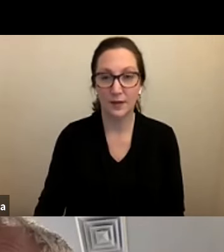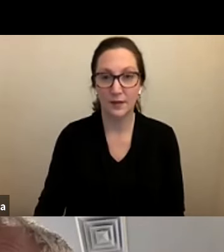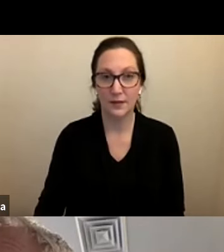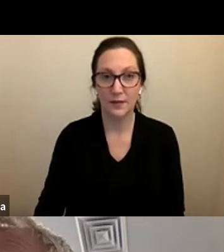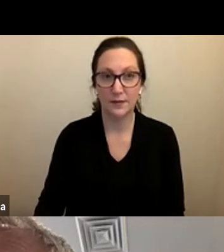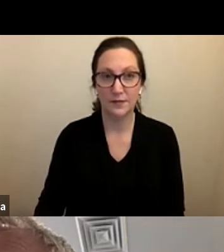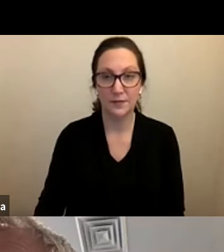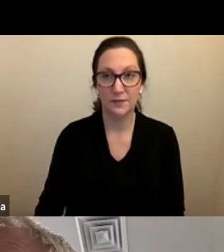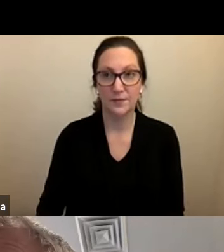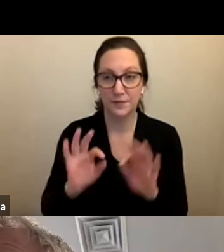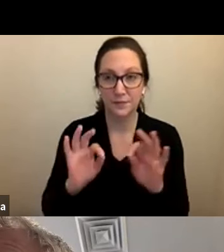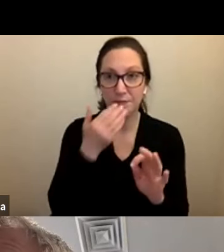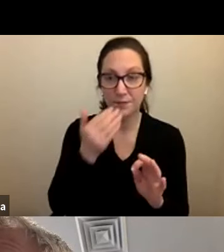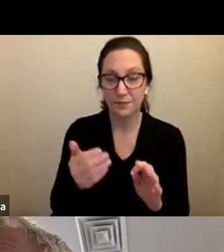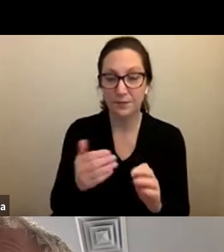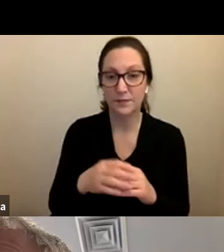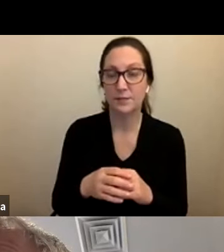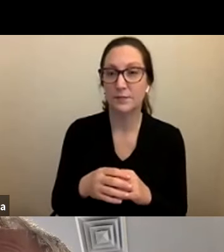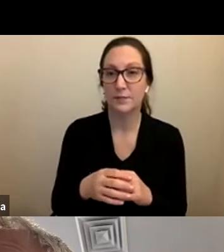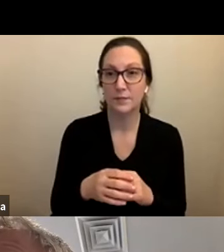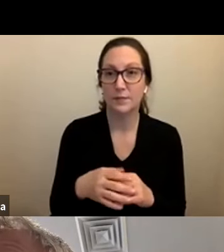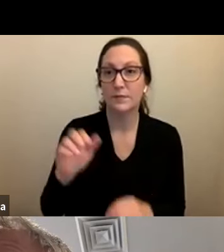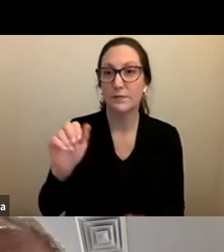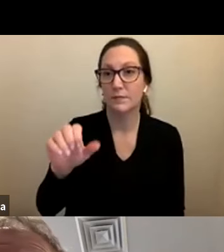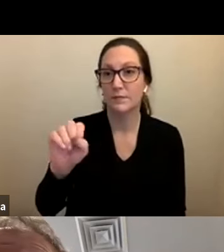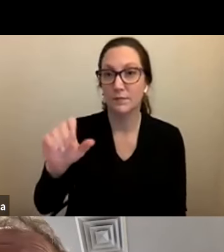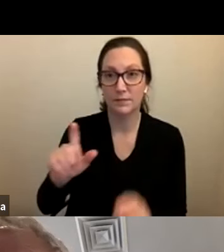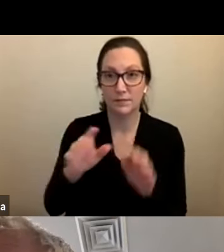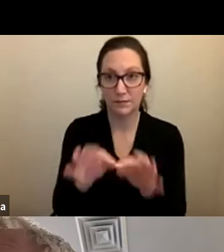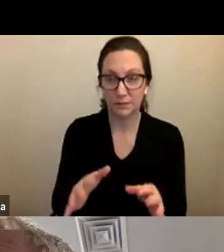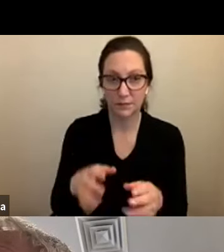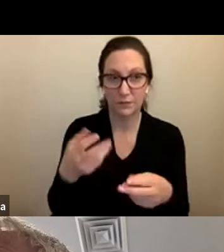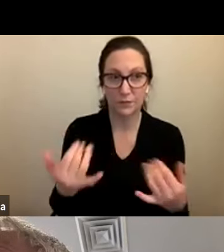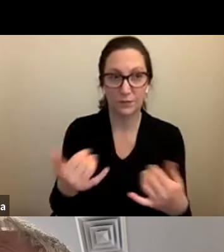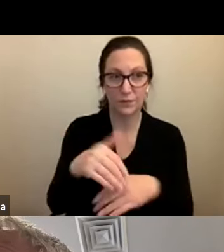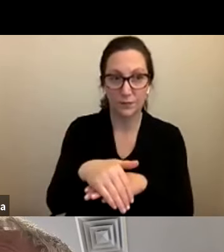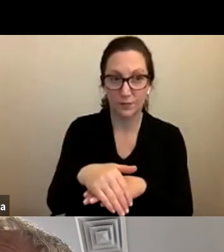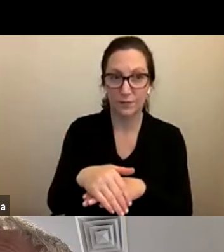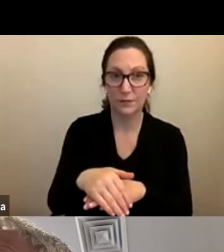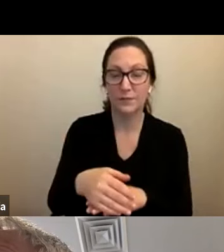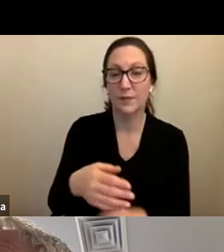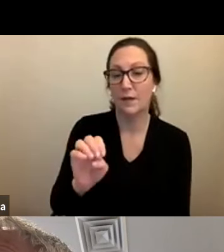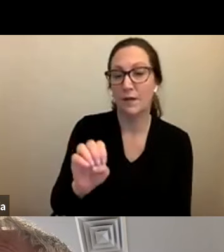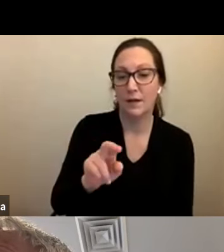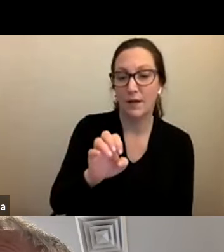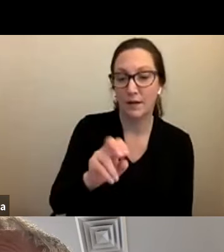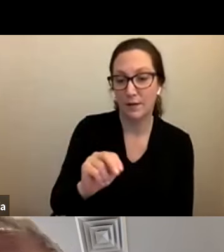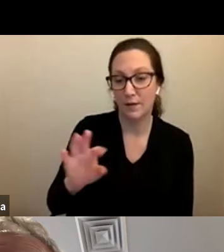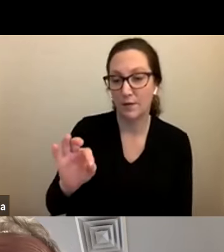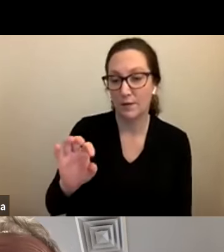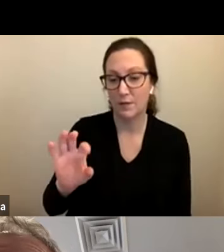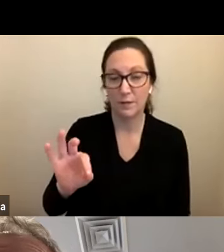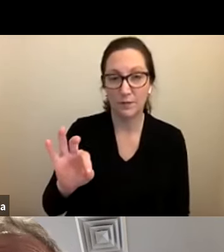you. Thank you. We also have American Sign Language interpreters. Welcome, Erin Foley and Celia